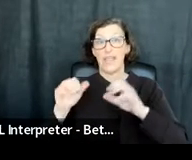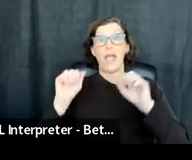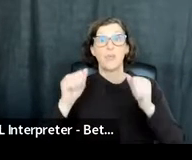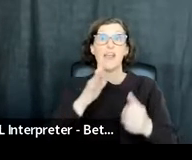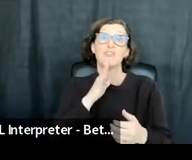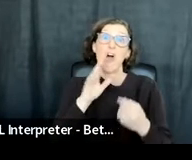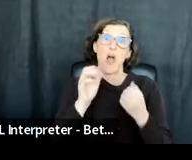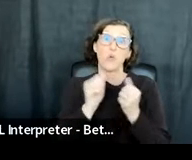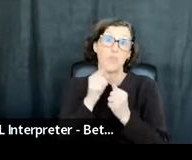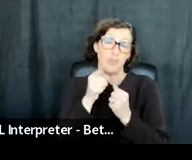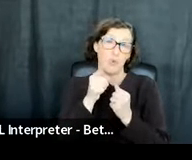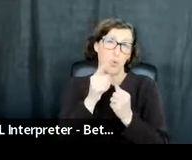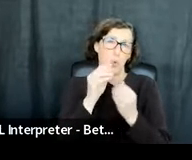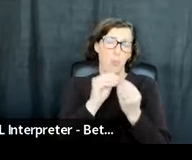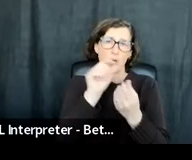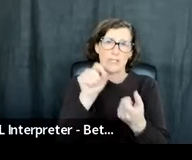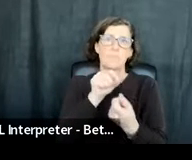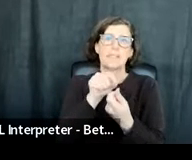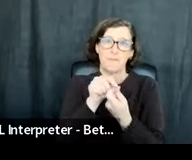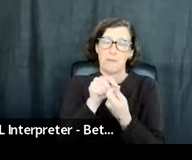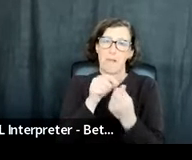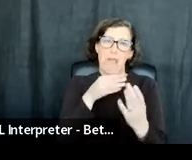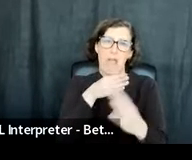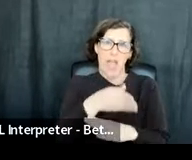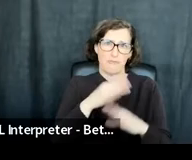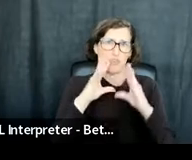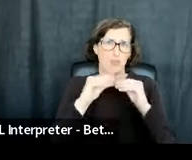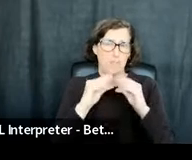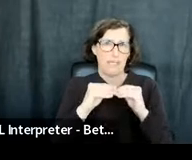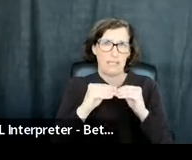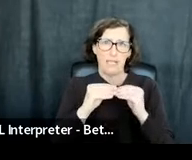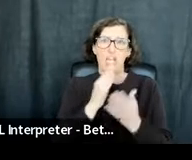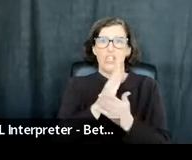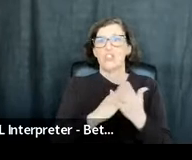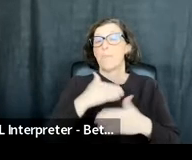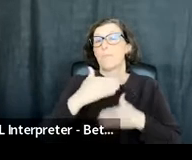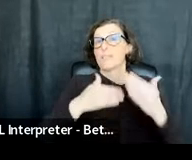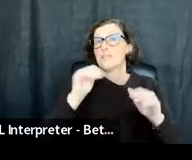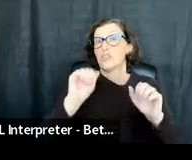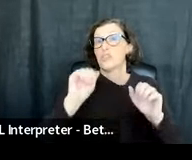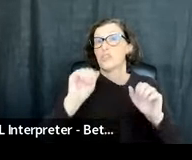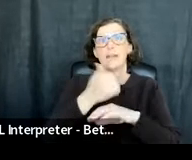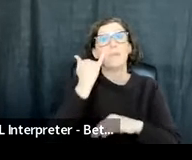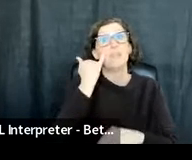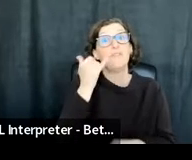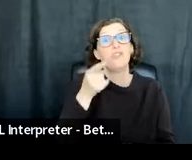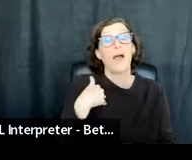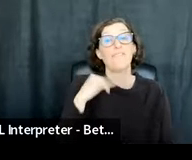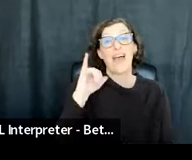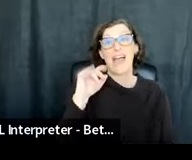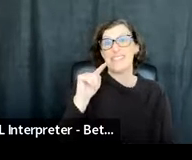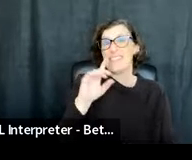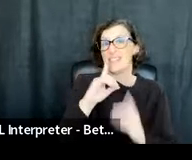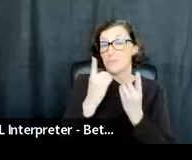offline, and processes that you can employ if you have an IT department as you do